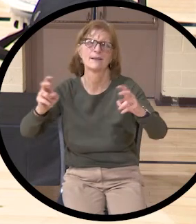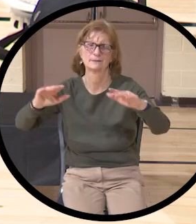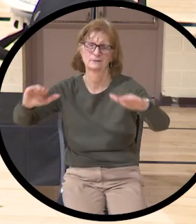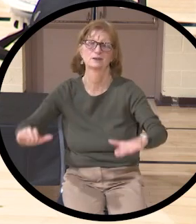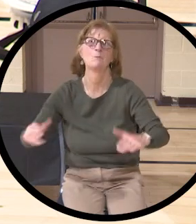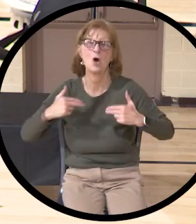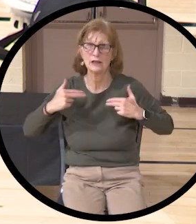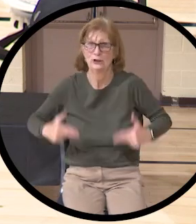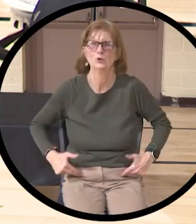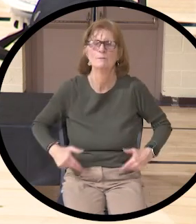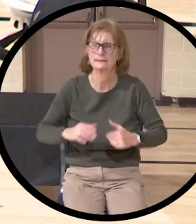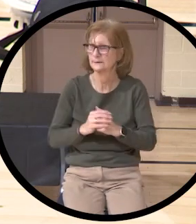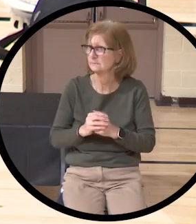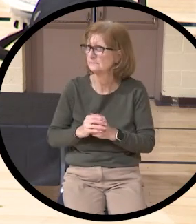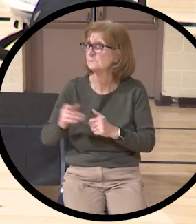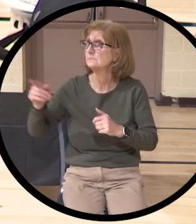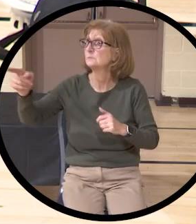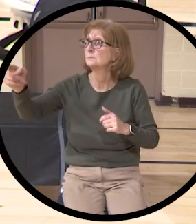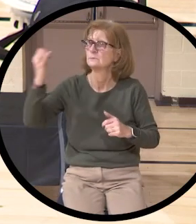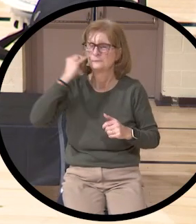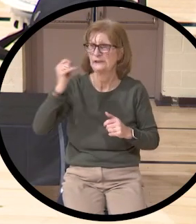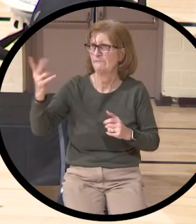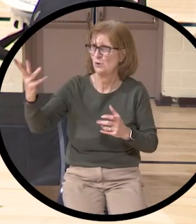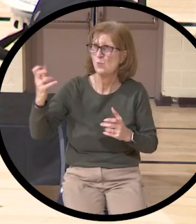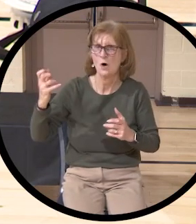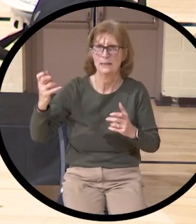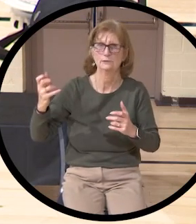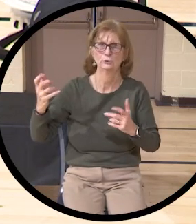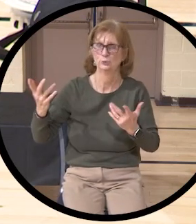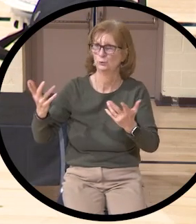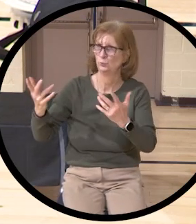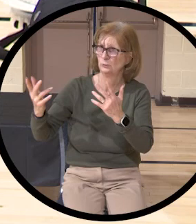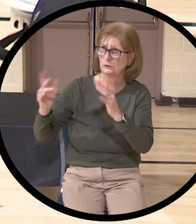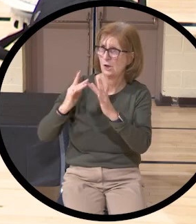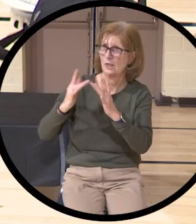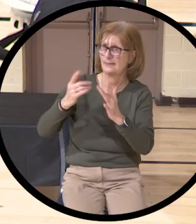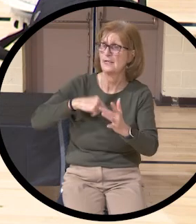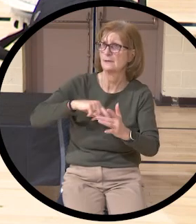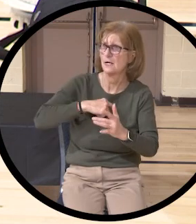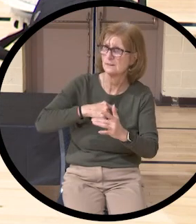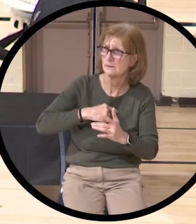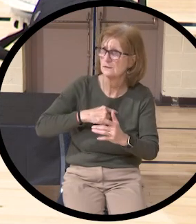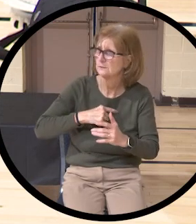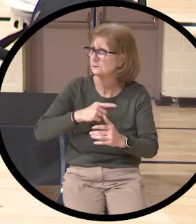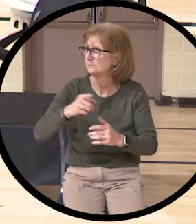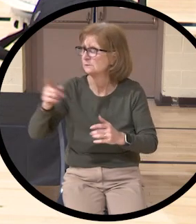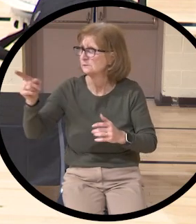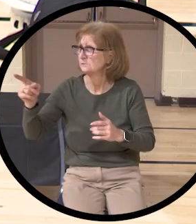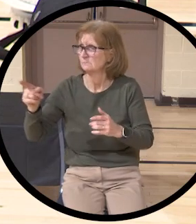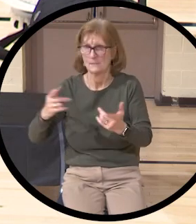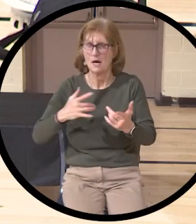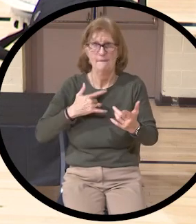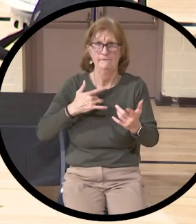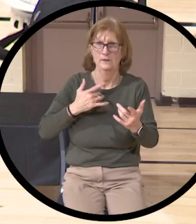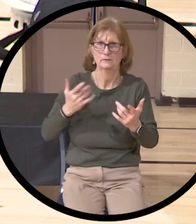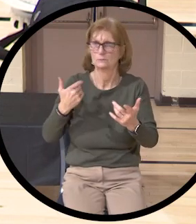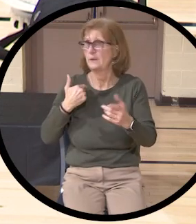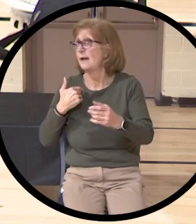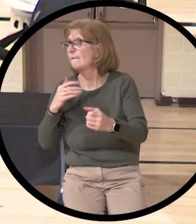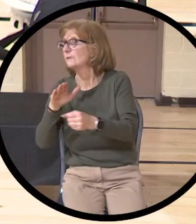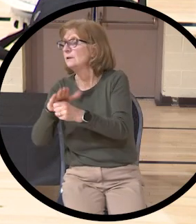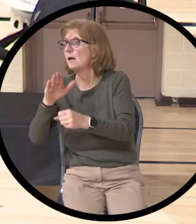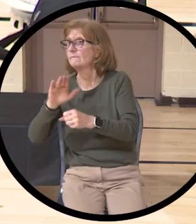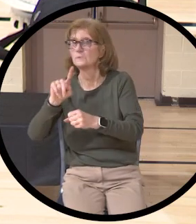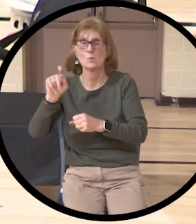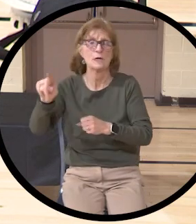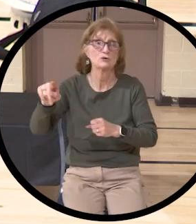Yeah. And if you want to follow up with us, I think I think there's enough questions that we'll be here to 8, but you can get my contact information. I'd